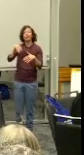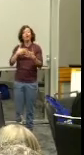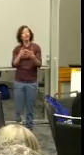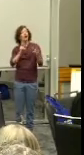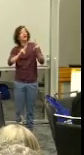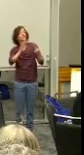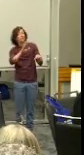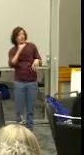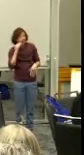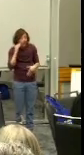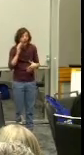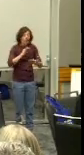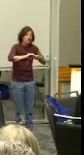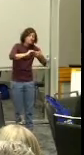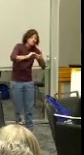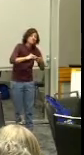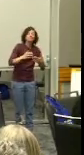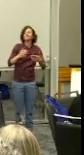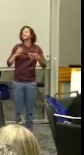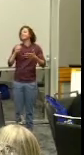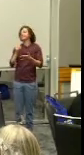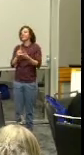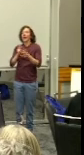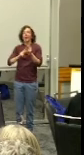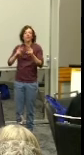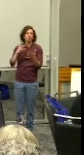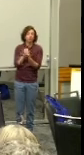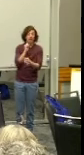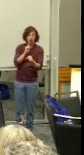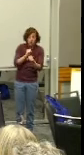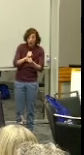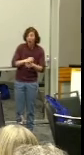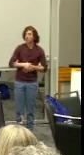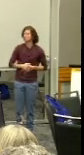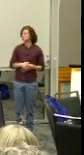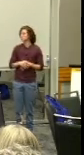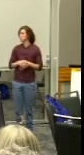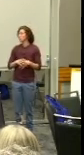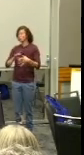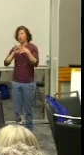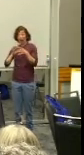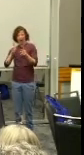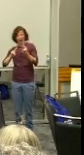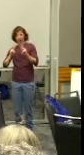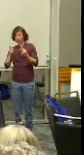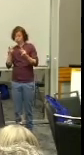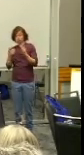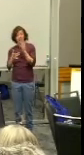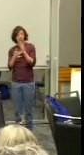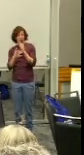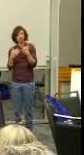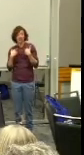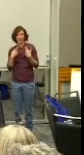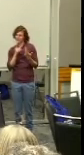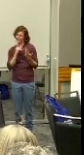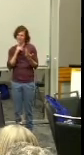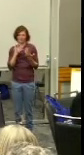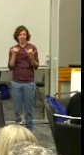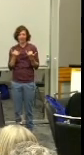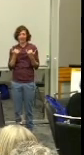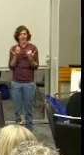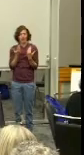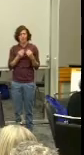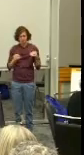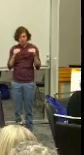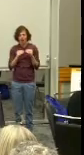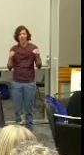people get jobs, connect folks to technology, because that is increasingly becoming more critical to be able to live on your own. And